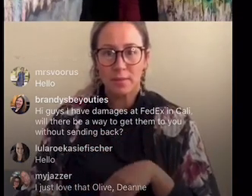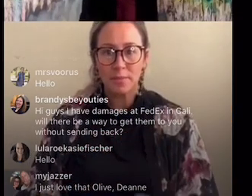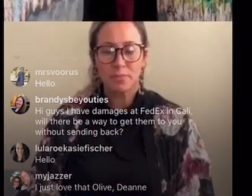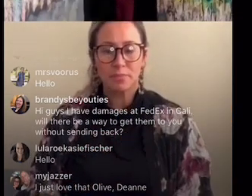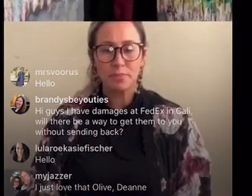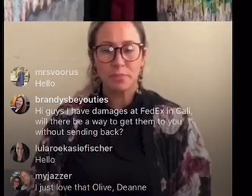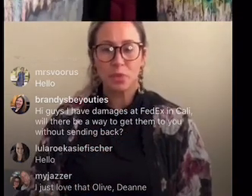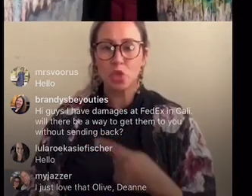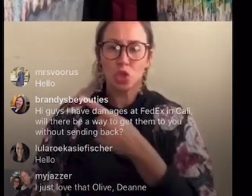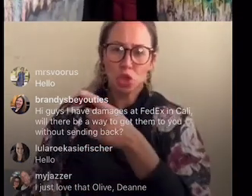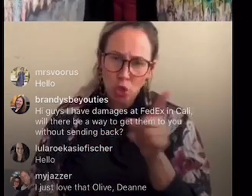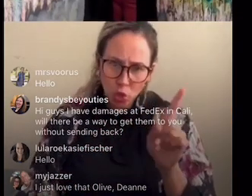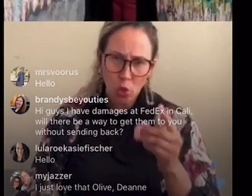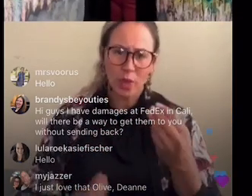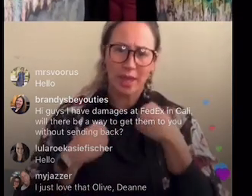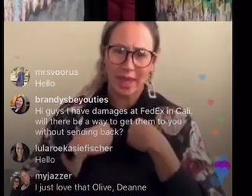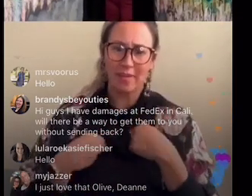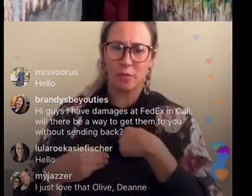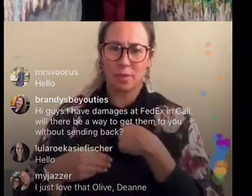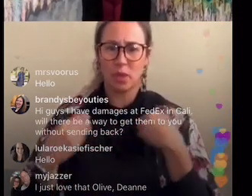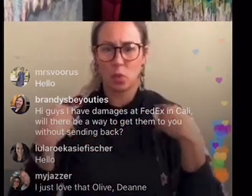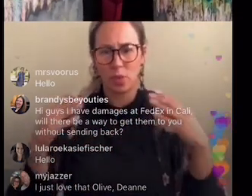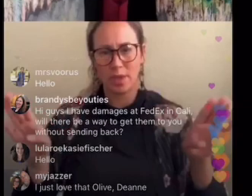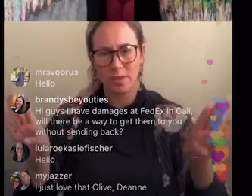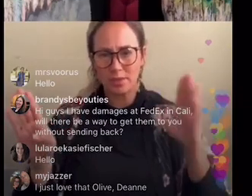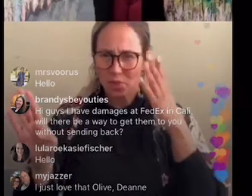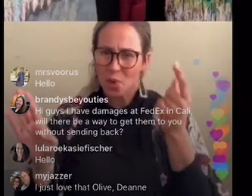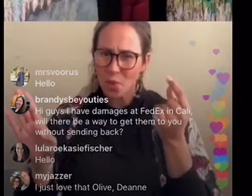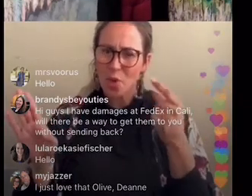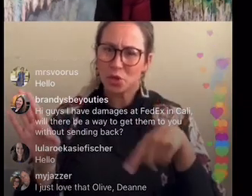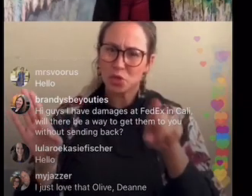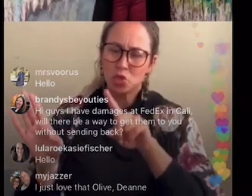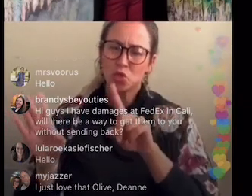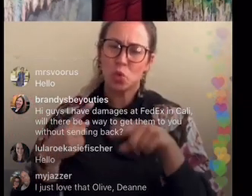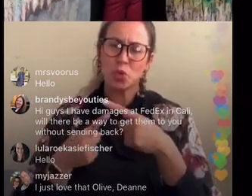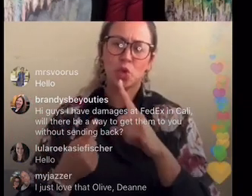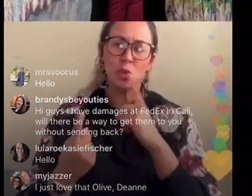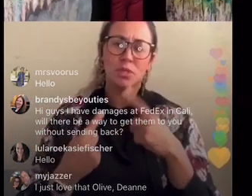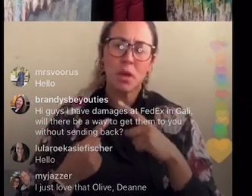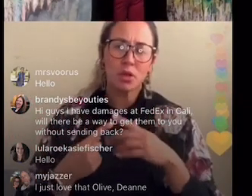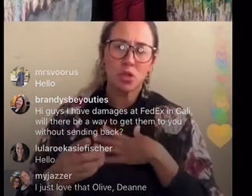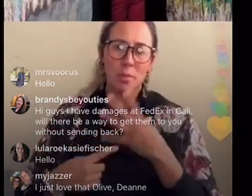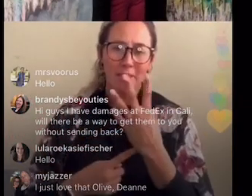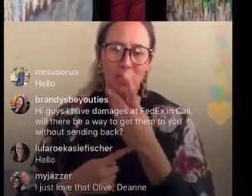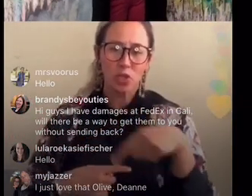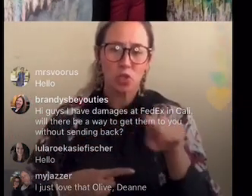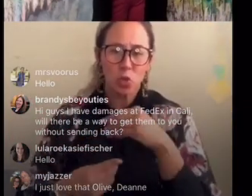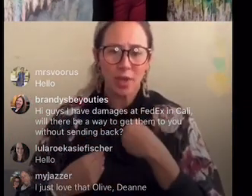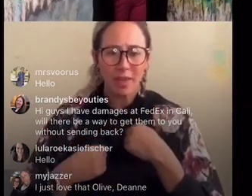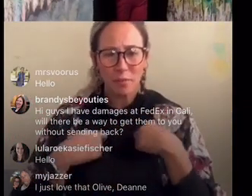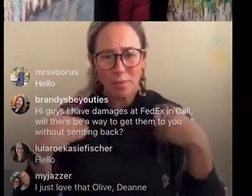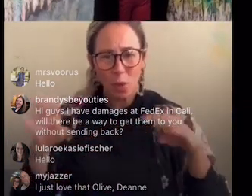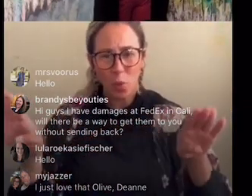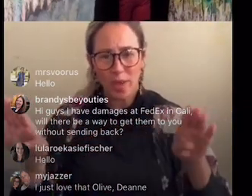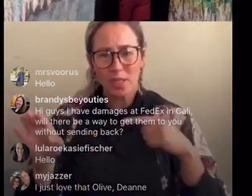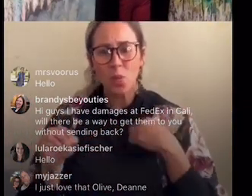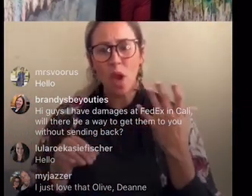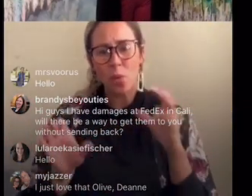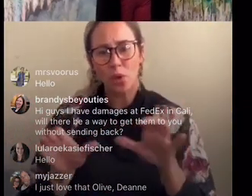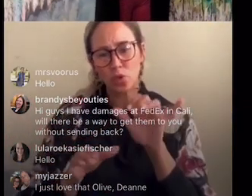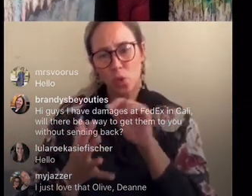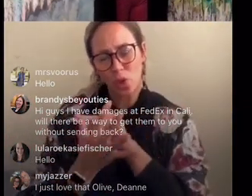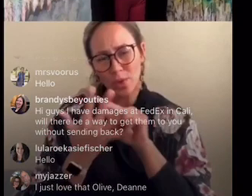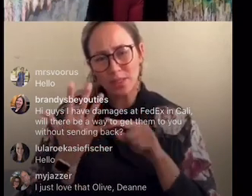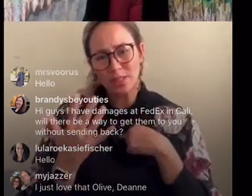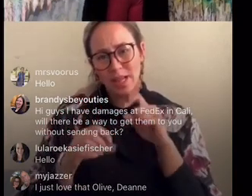give me wings. You give me wings by when you respond to my videos, okay? So I'm going to do those things that I